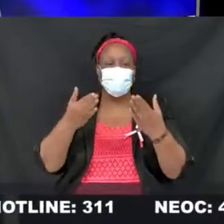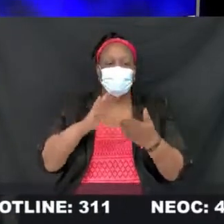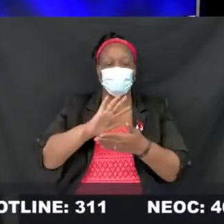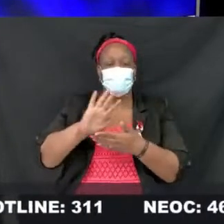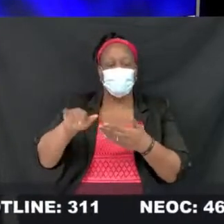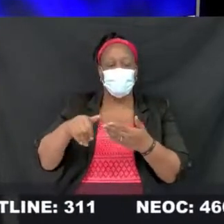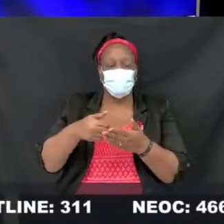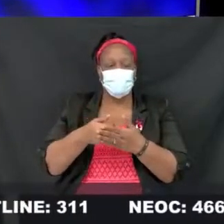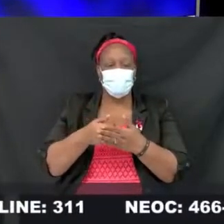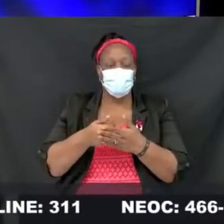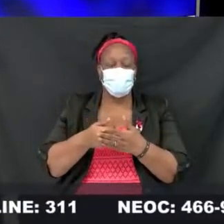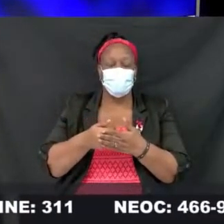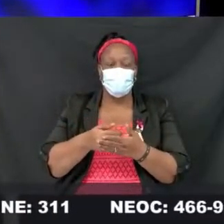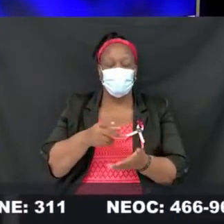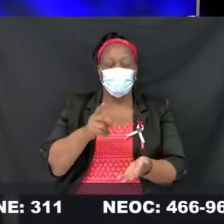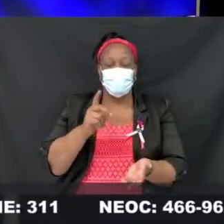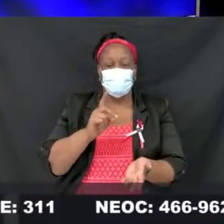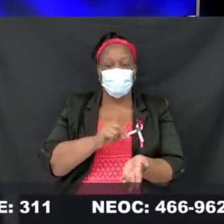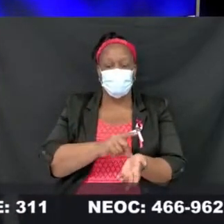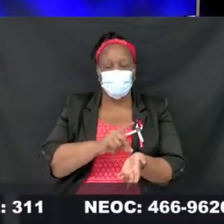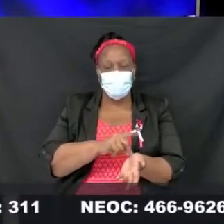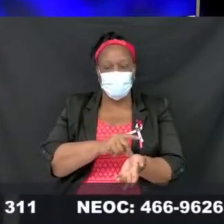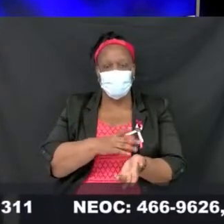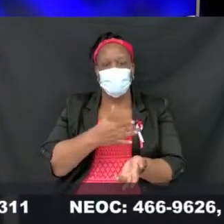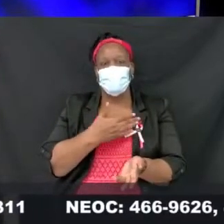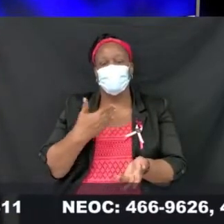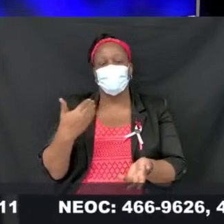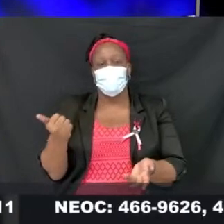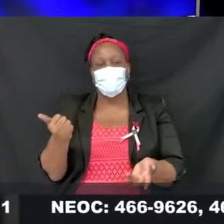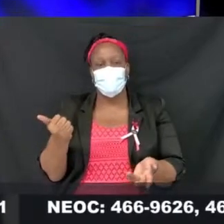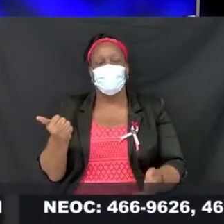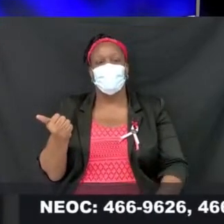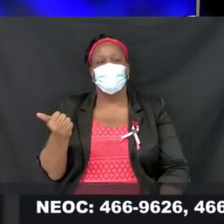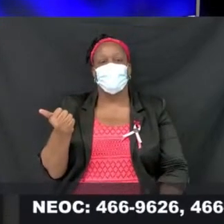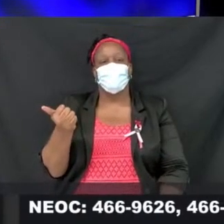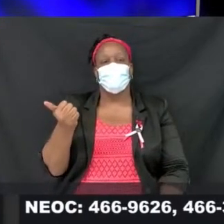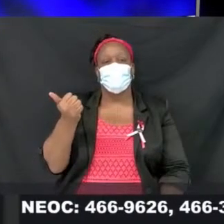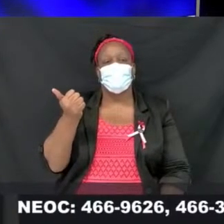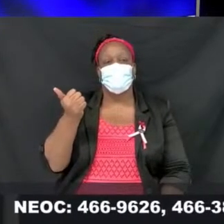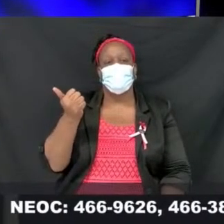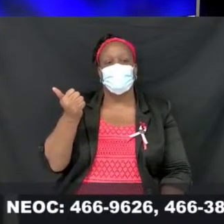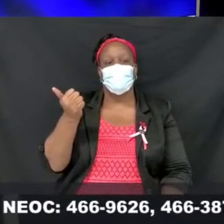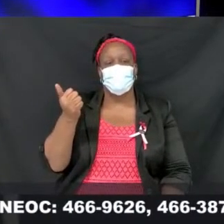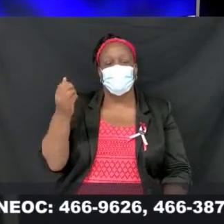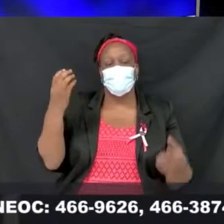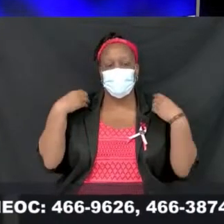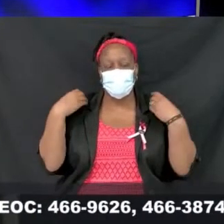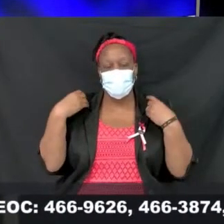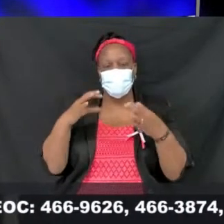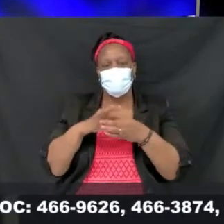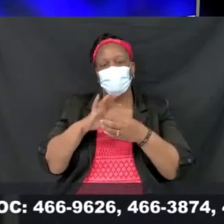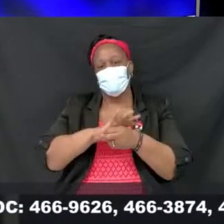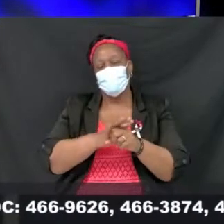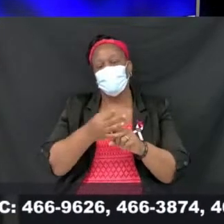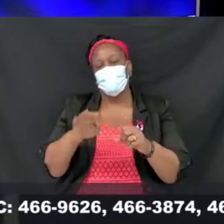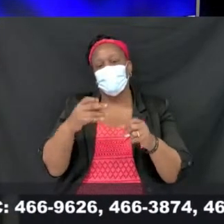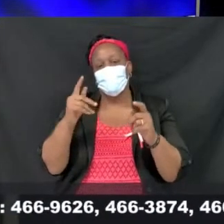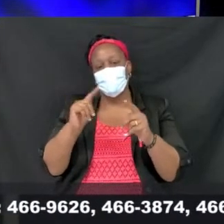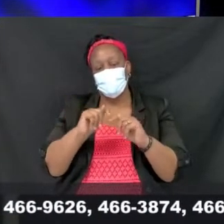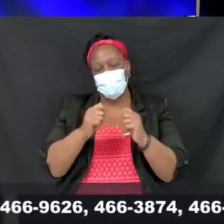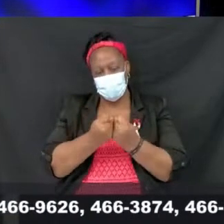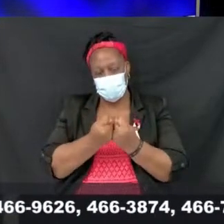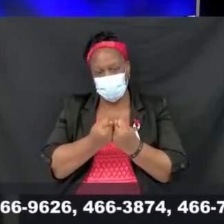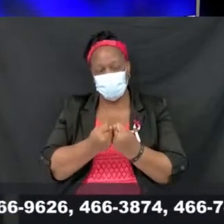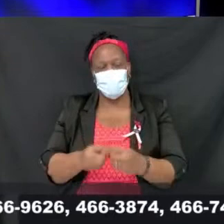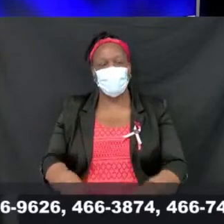you and Dr. Wilkinson for answering those questions that came in today. I